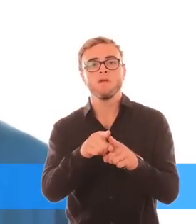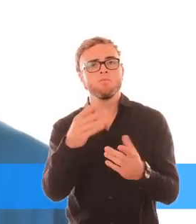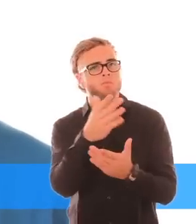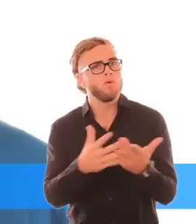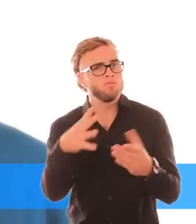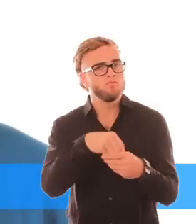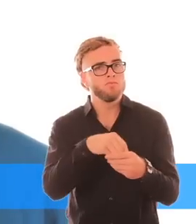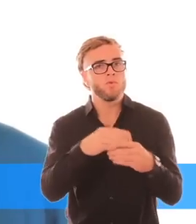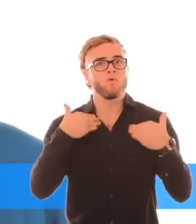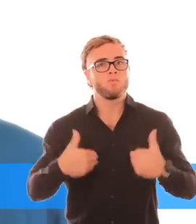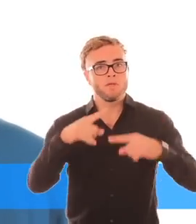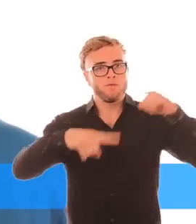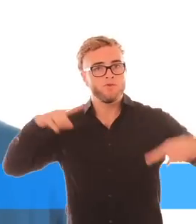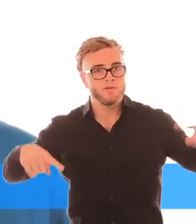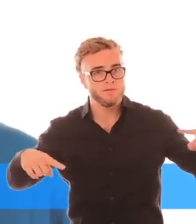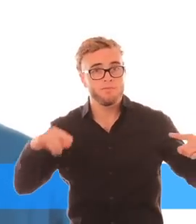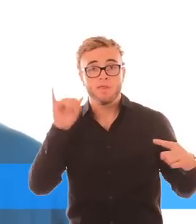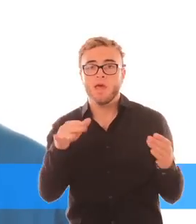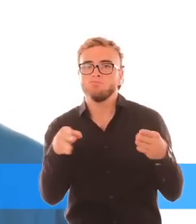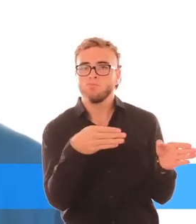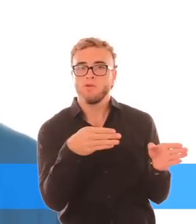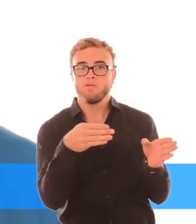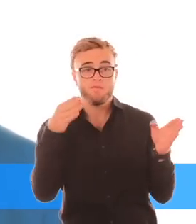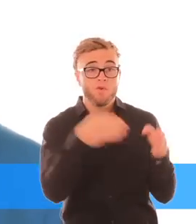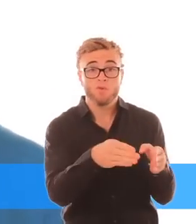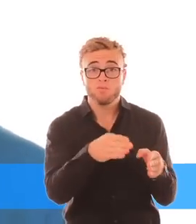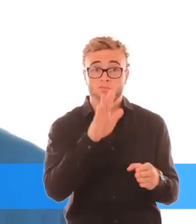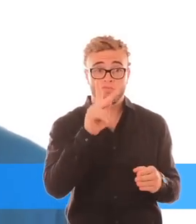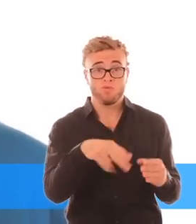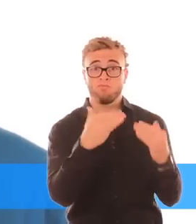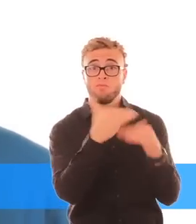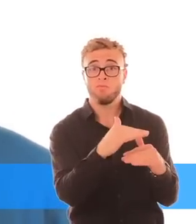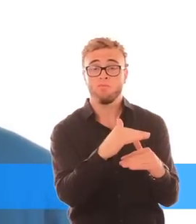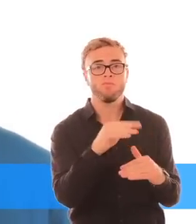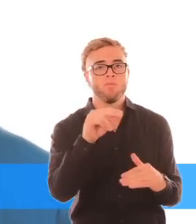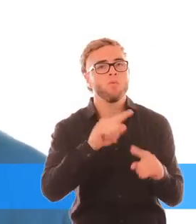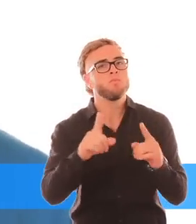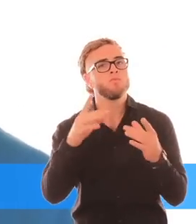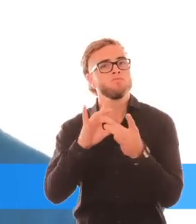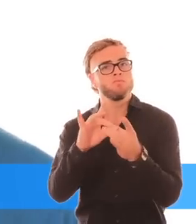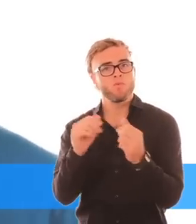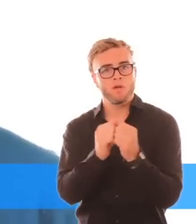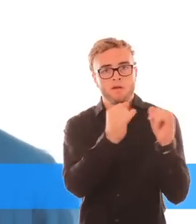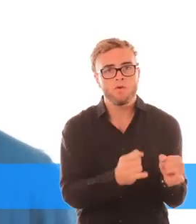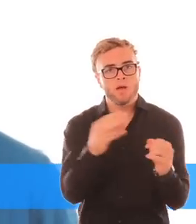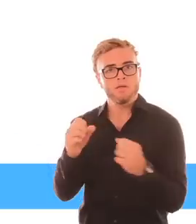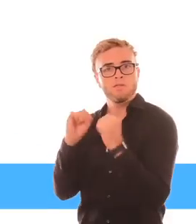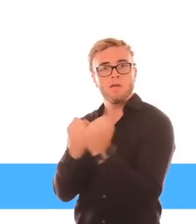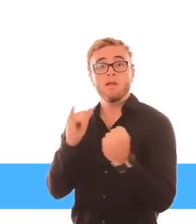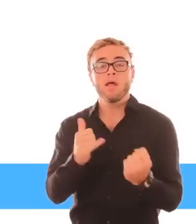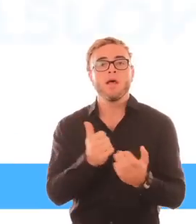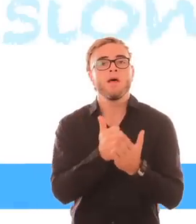as part of human diversity. These models shift the focus from an individual's impairment to the relationship between the individual and